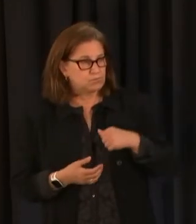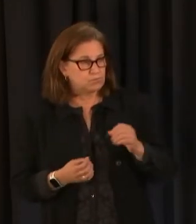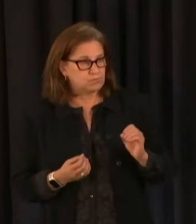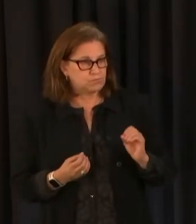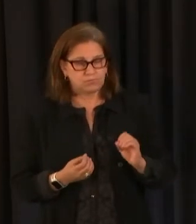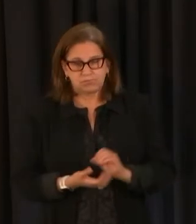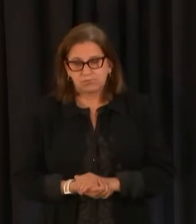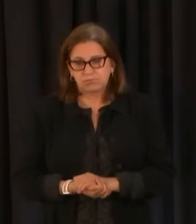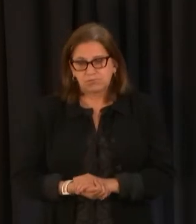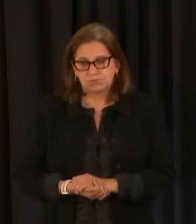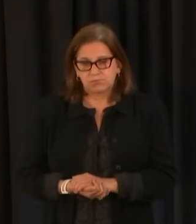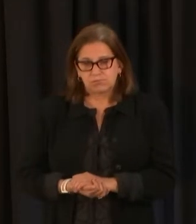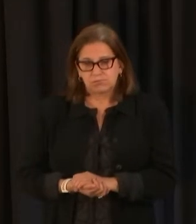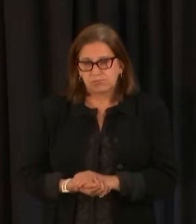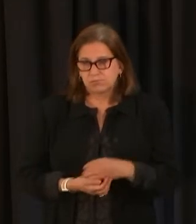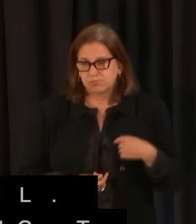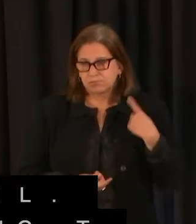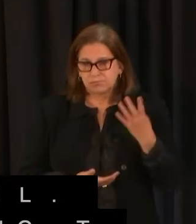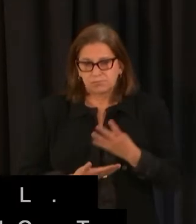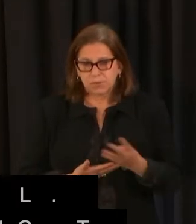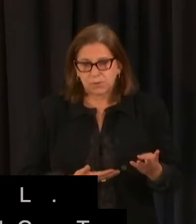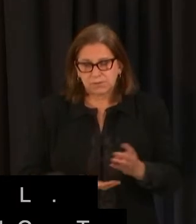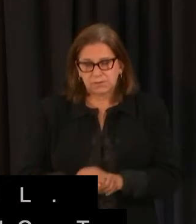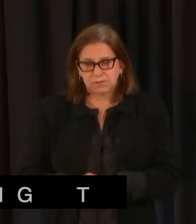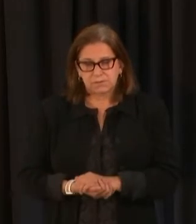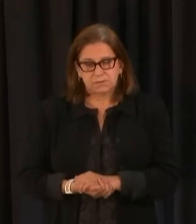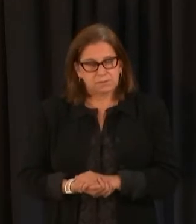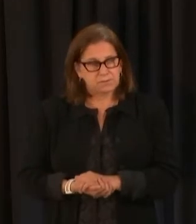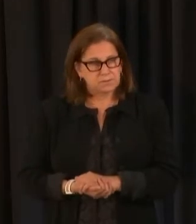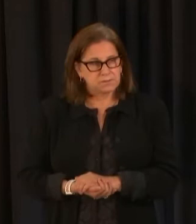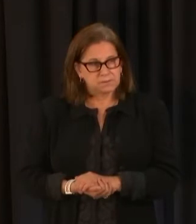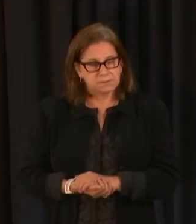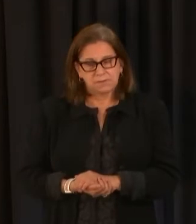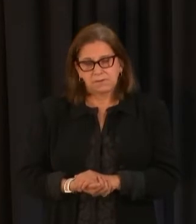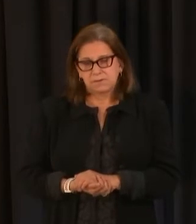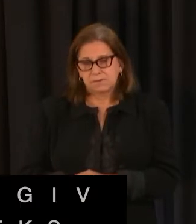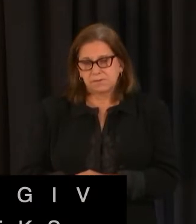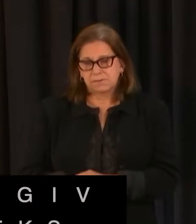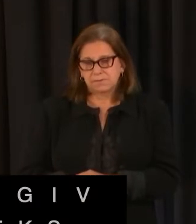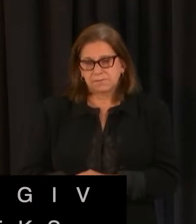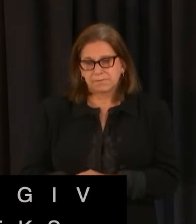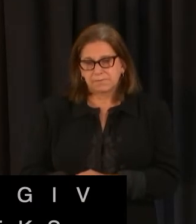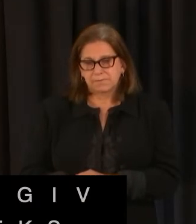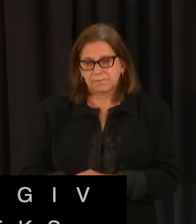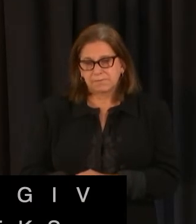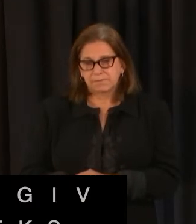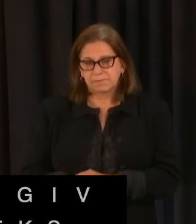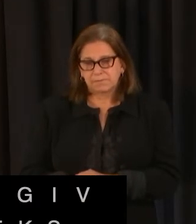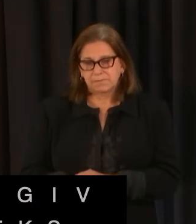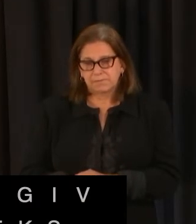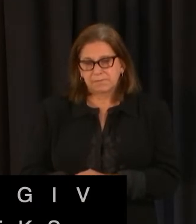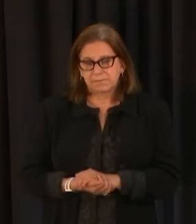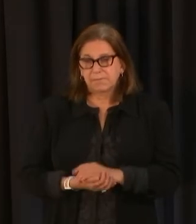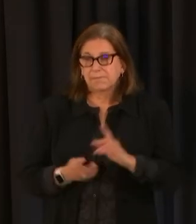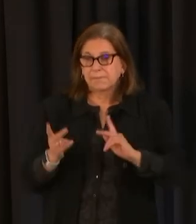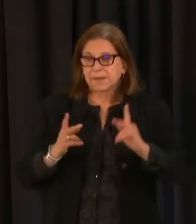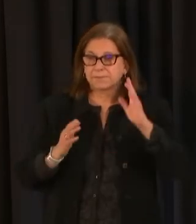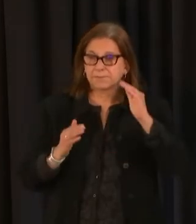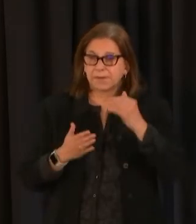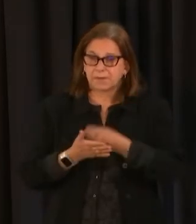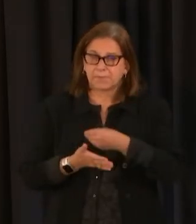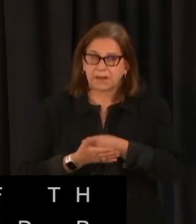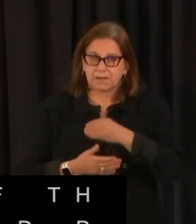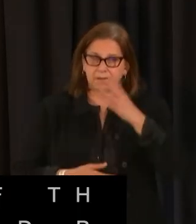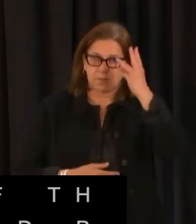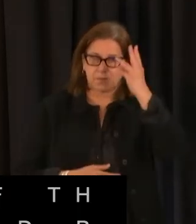these past 4 weeks. And so I guess my question is if they should expect to be paid by Wednesday, as was.